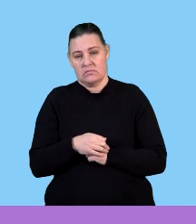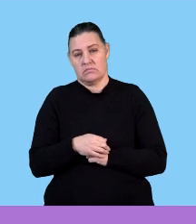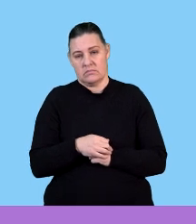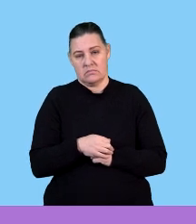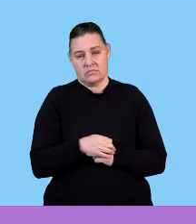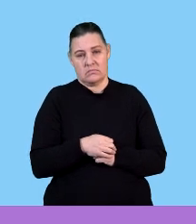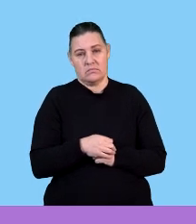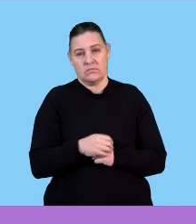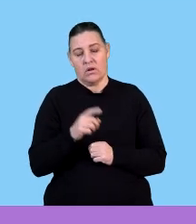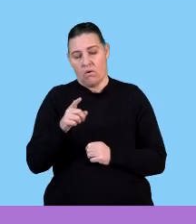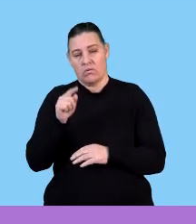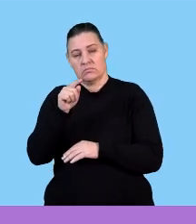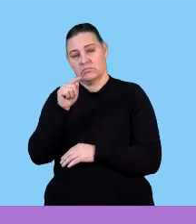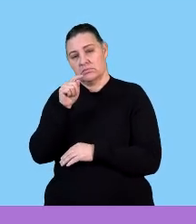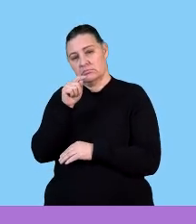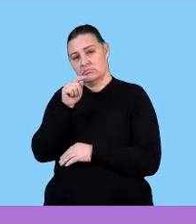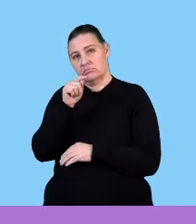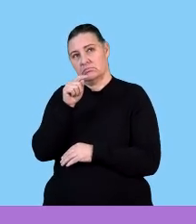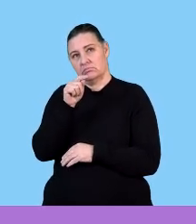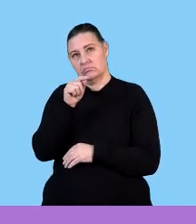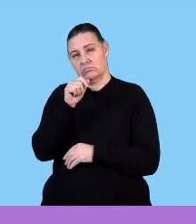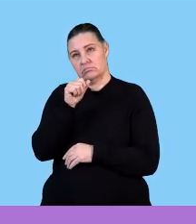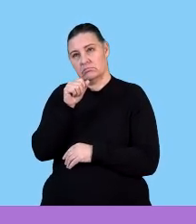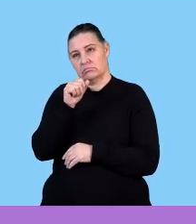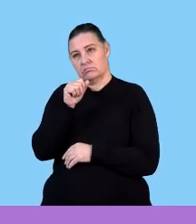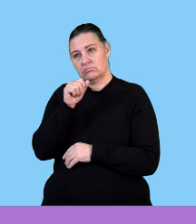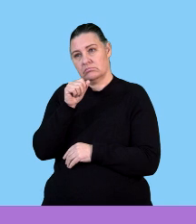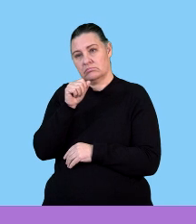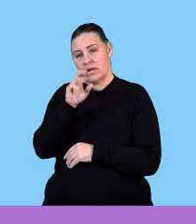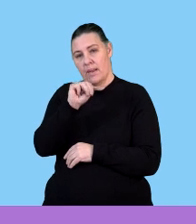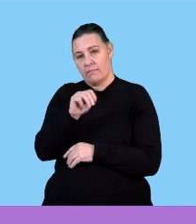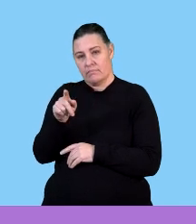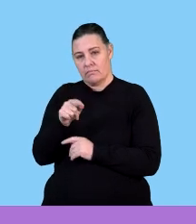to convert from meters to centimeters. And I get